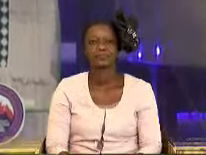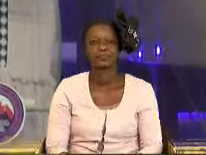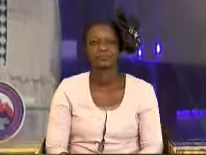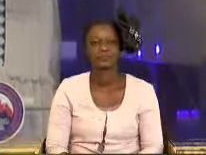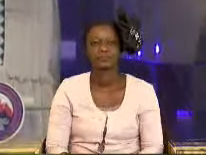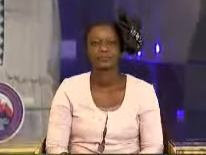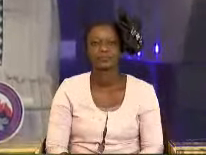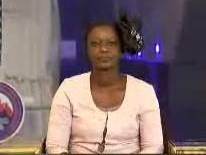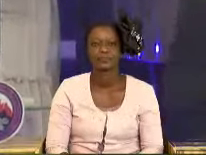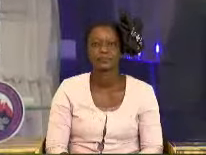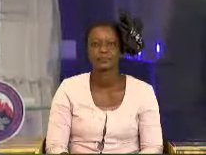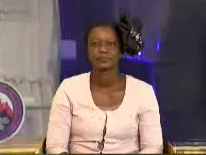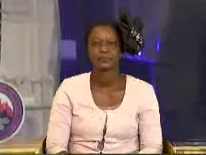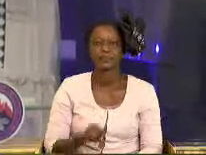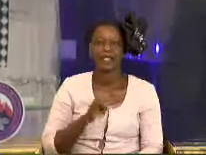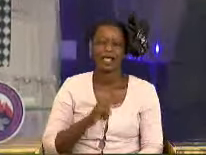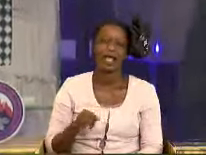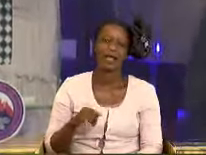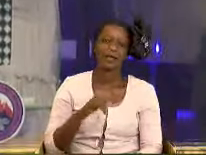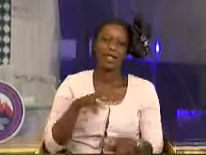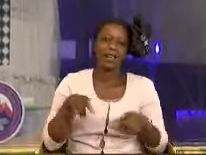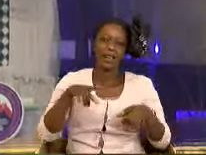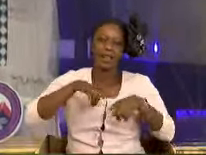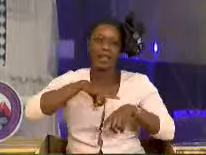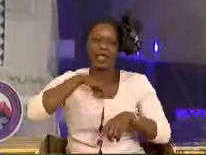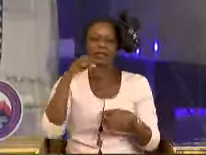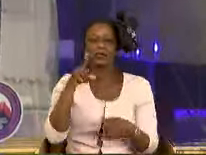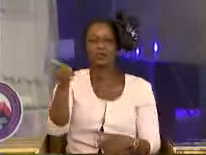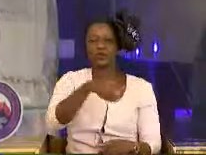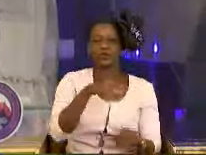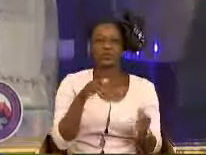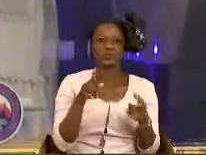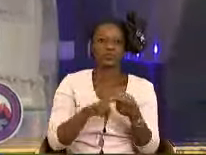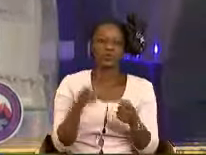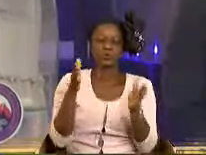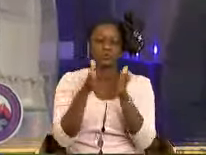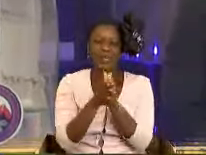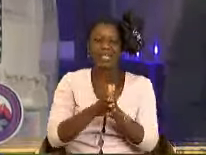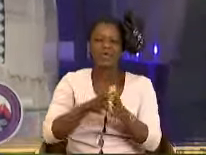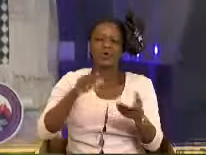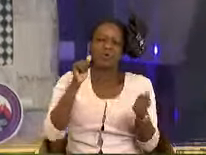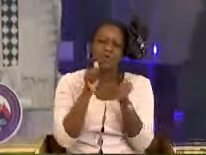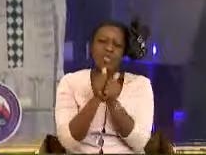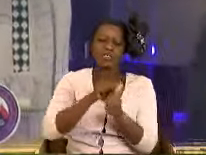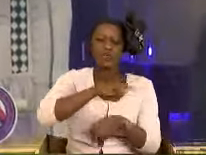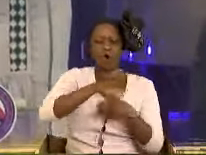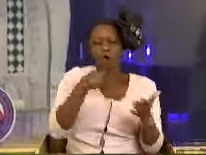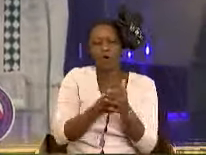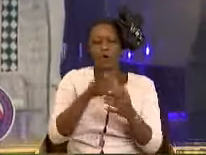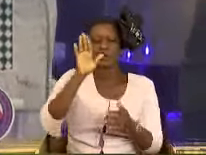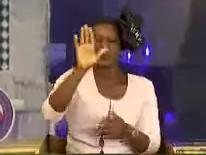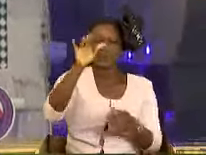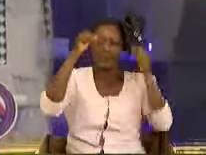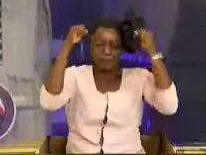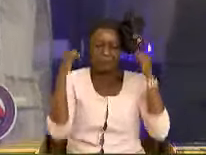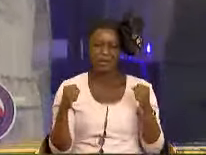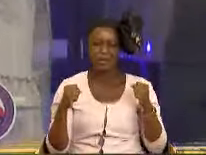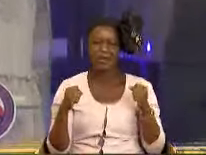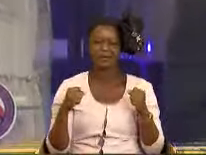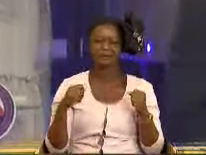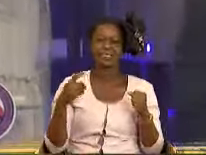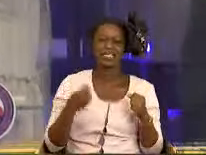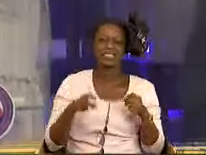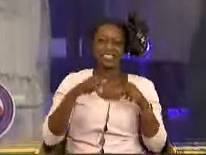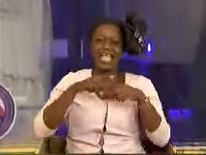reinforcements I like you to pray with all your strengths the enemies of our soul